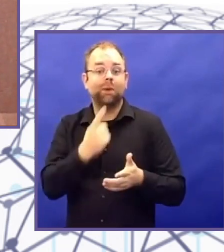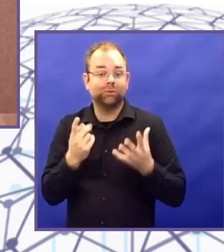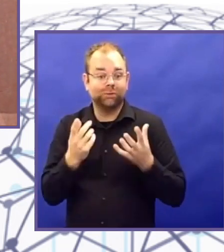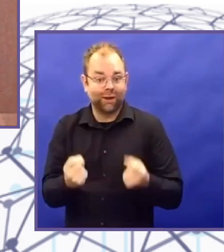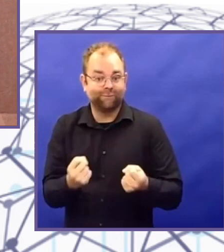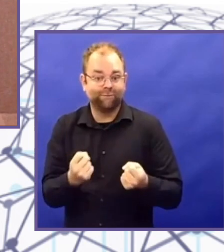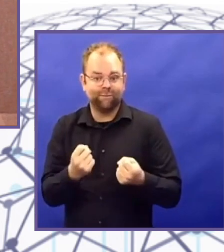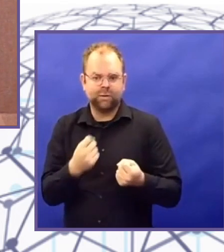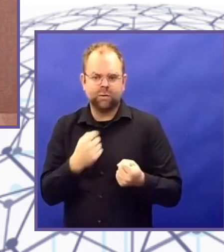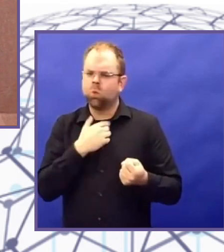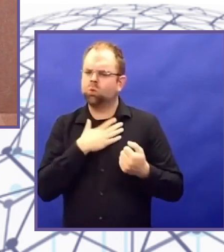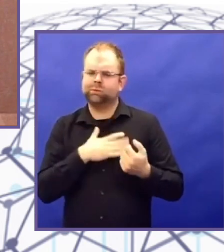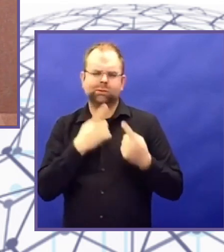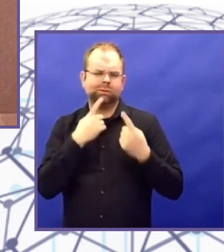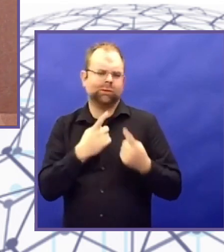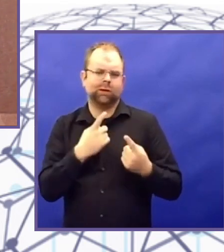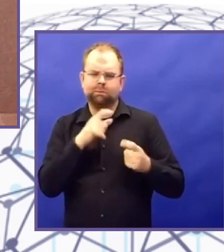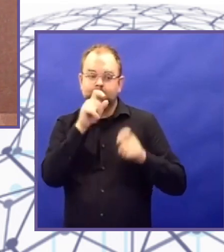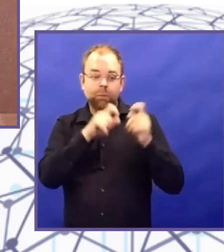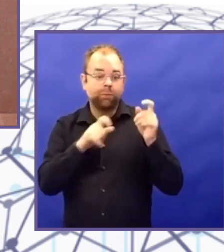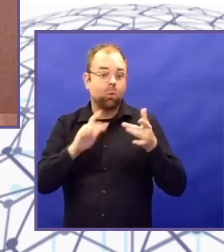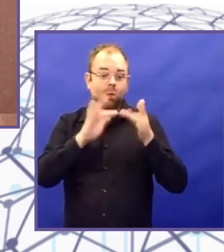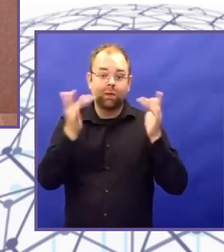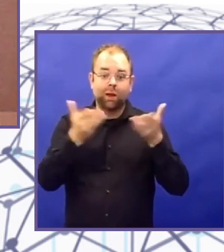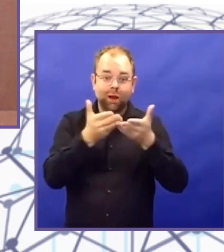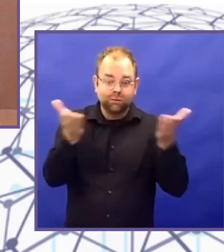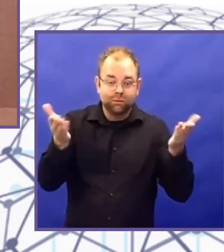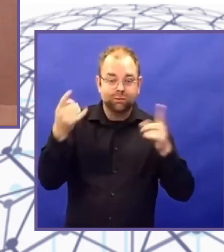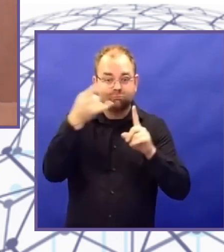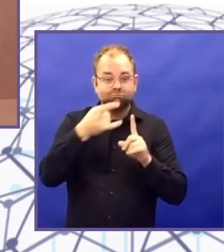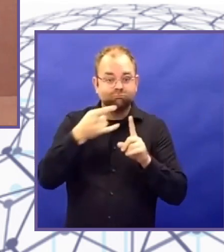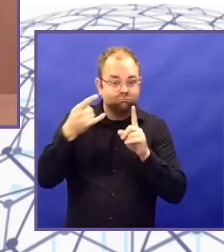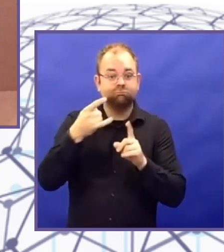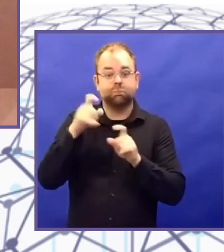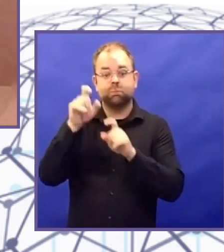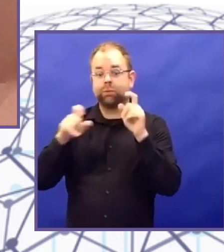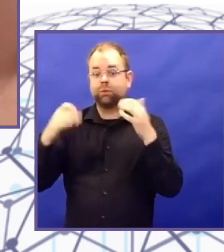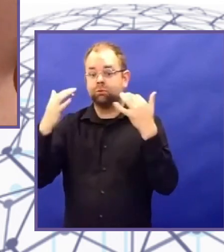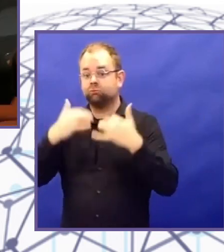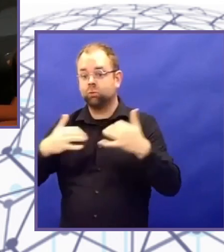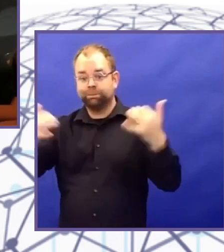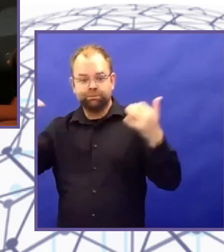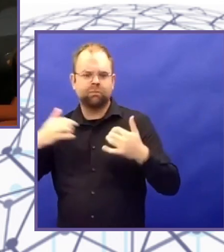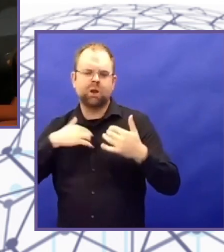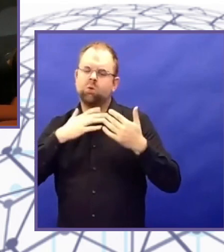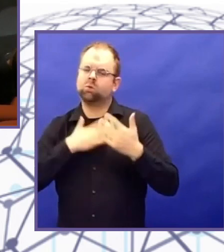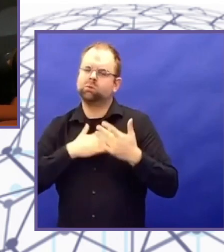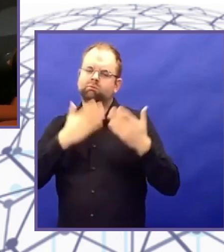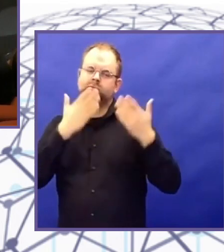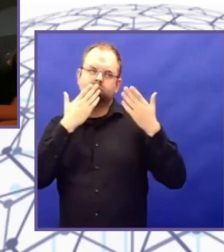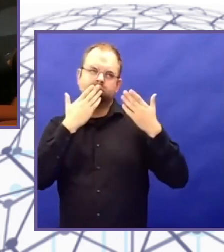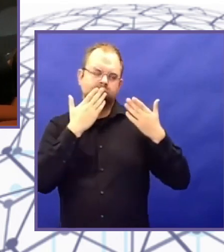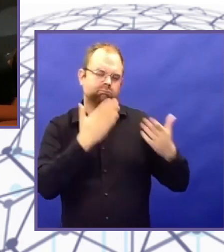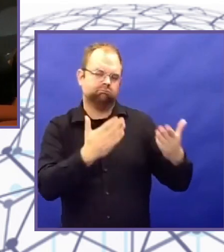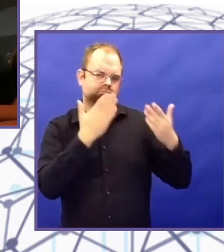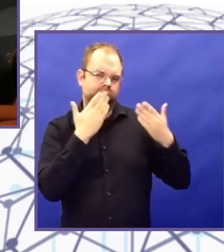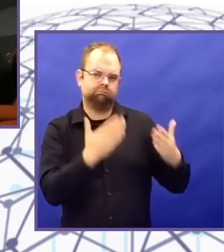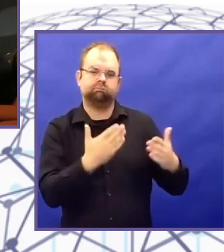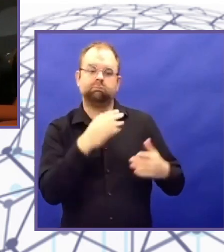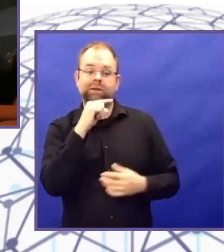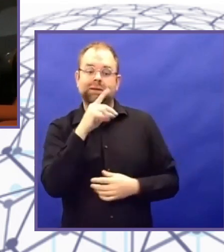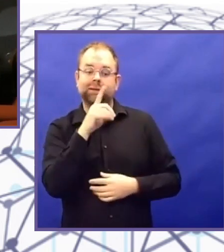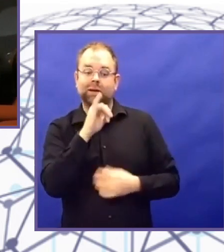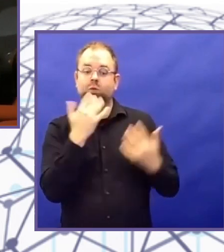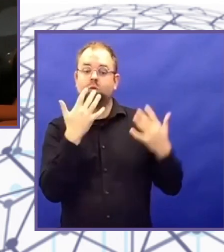with a common aim. So all the very best going forward. I can't wait to see what the next 5